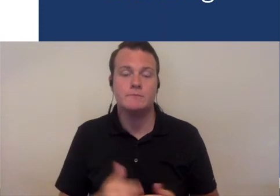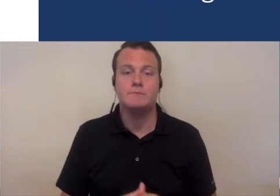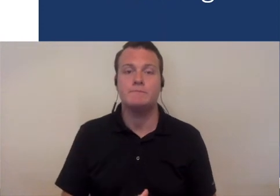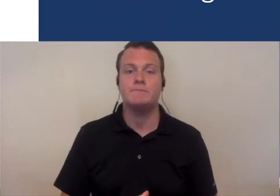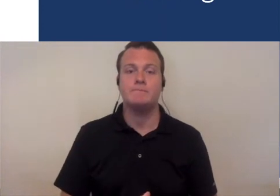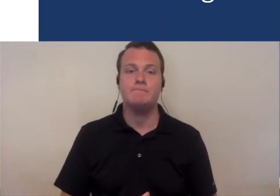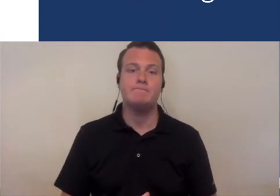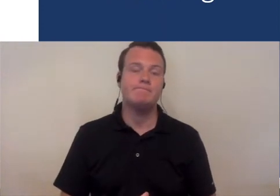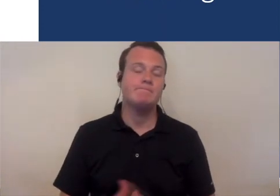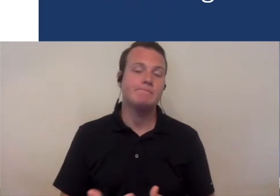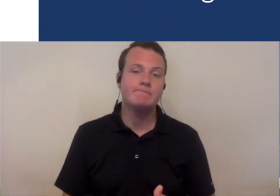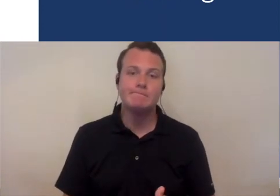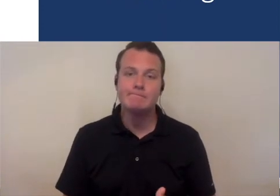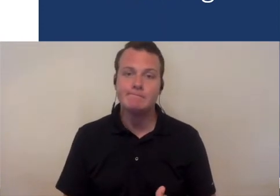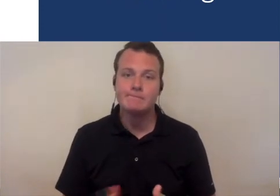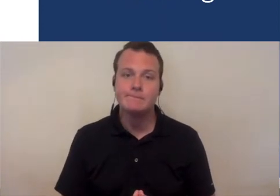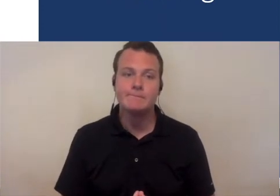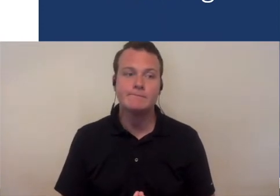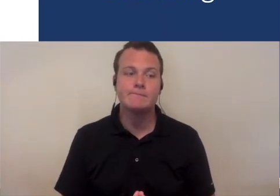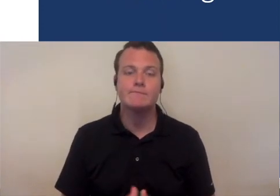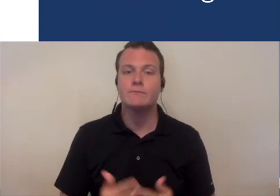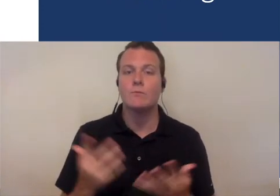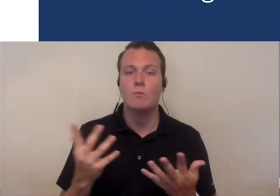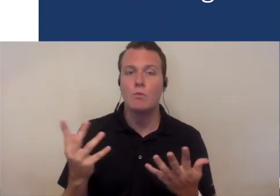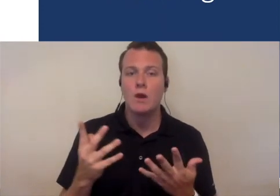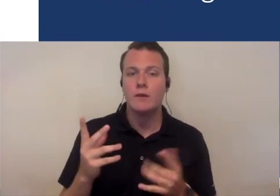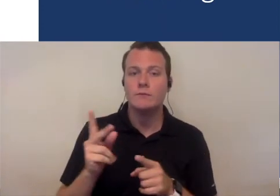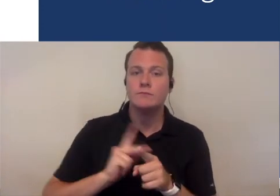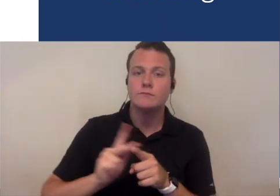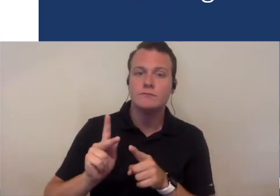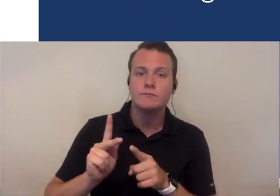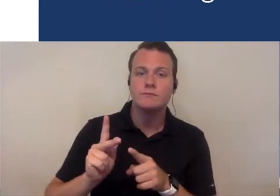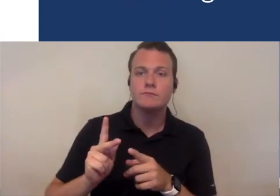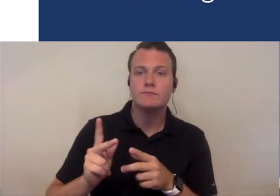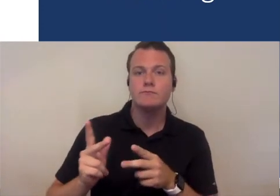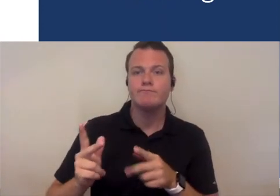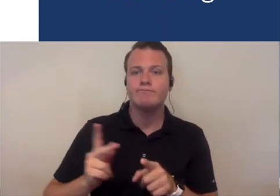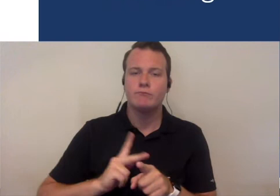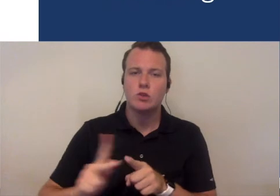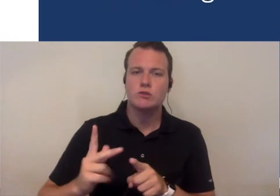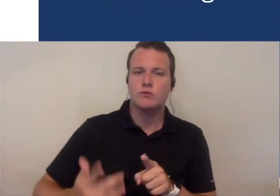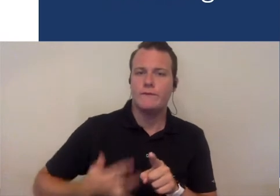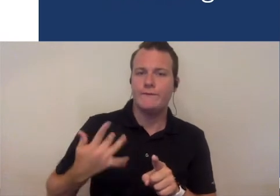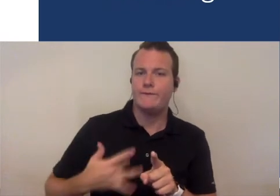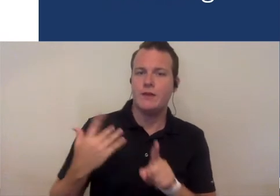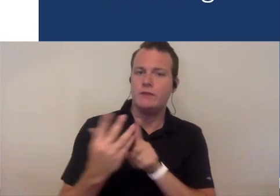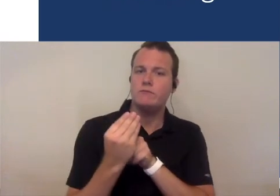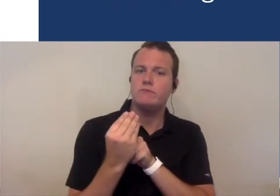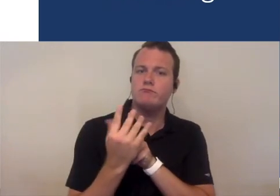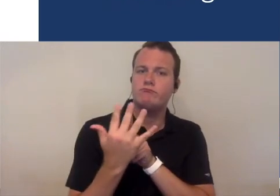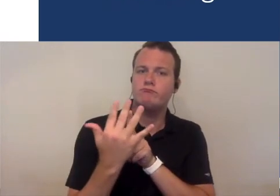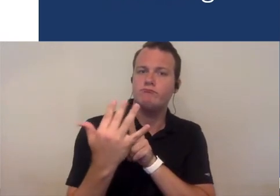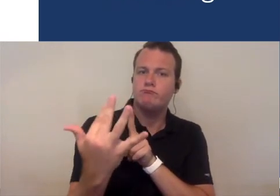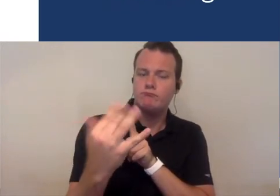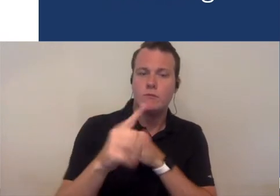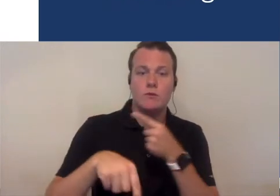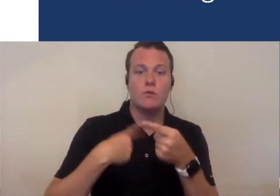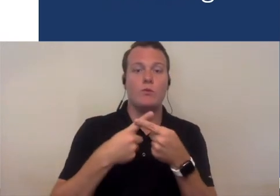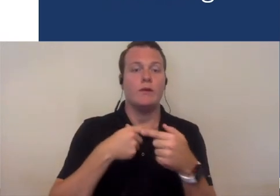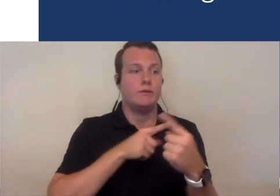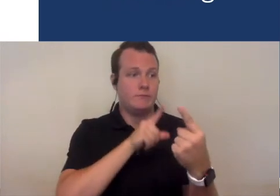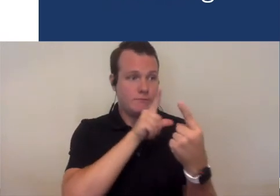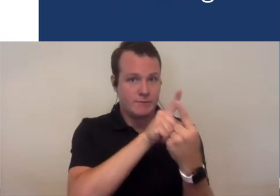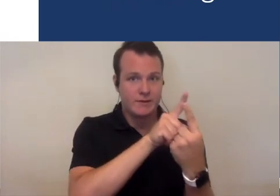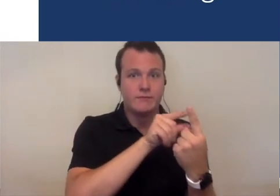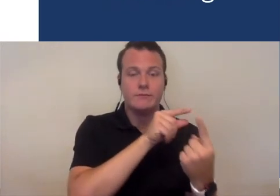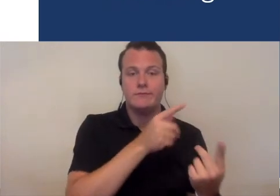What is the professional feeling that you bring when you go into that office?